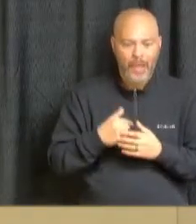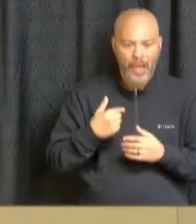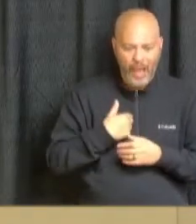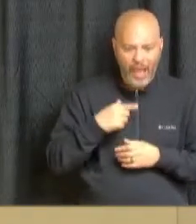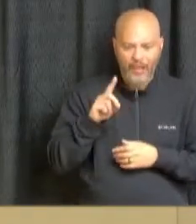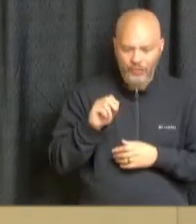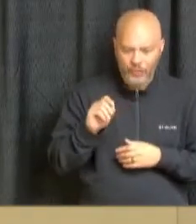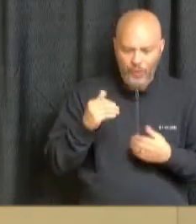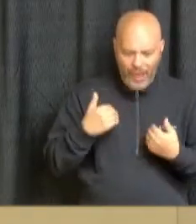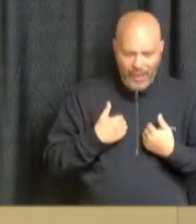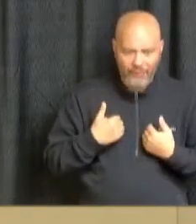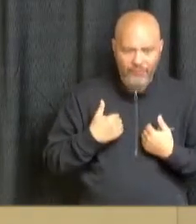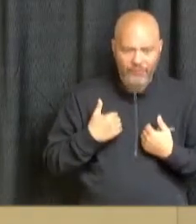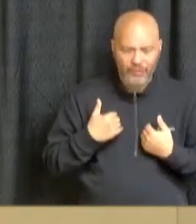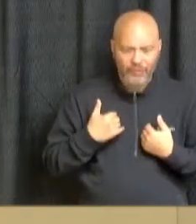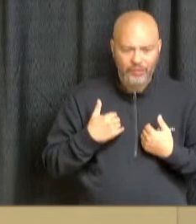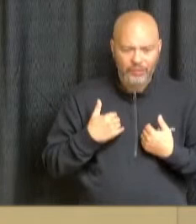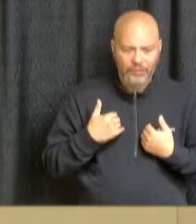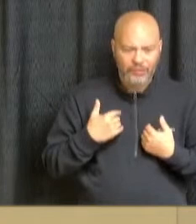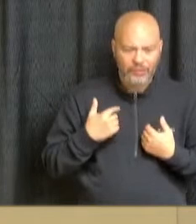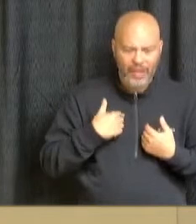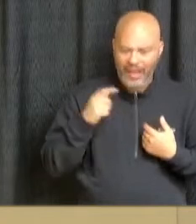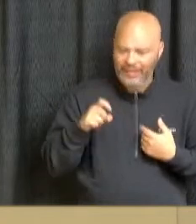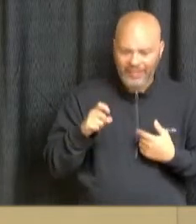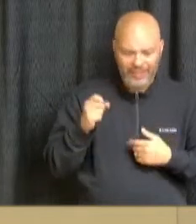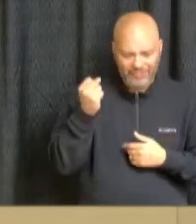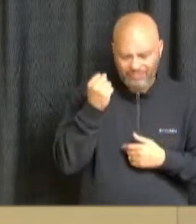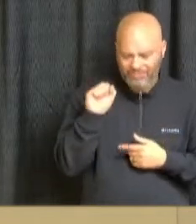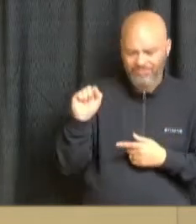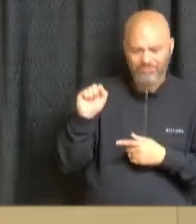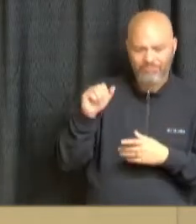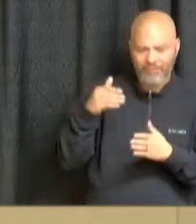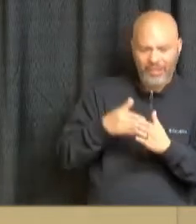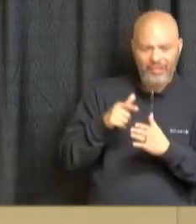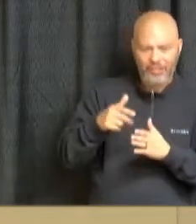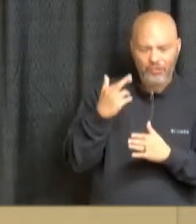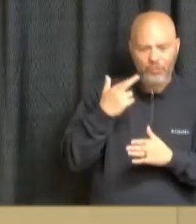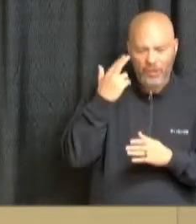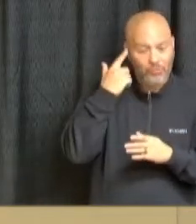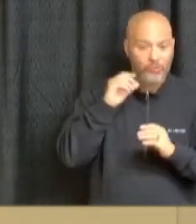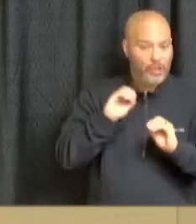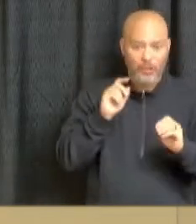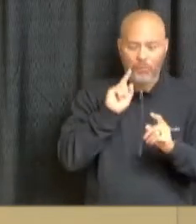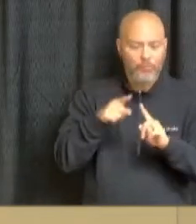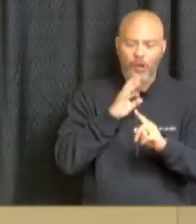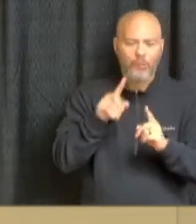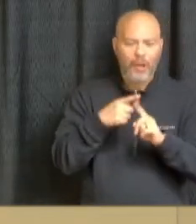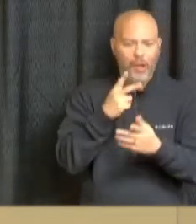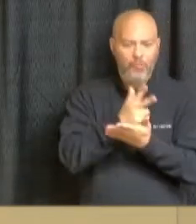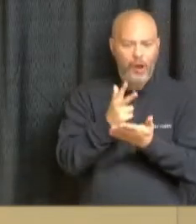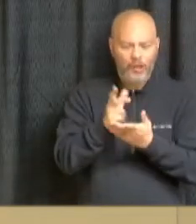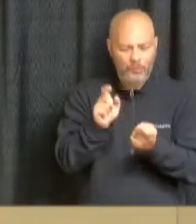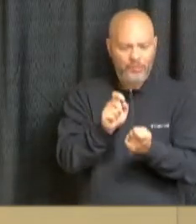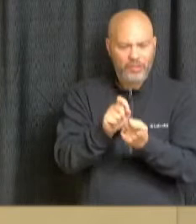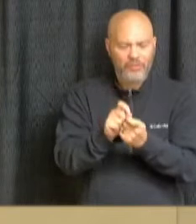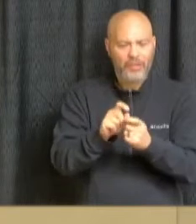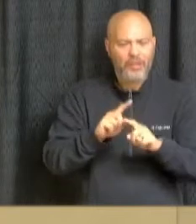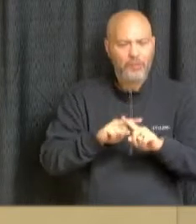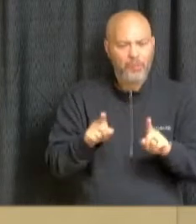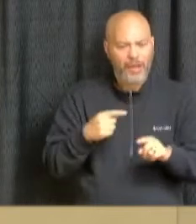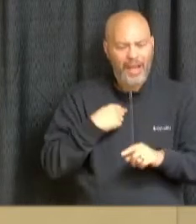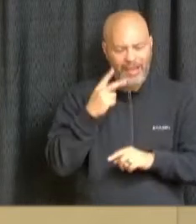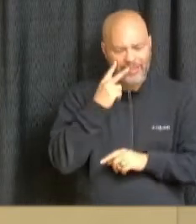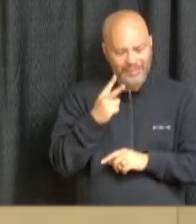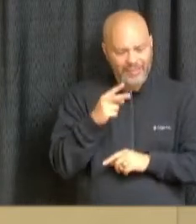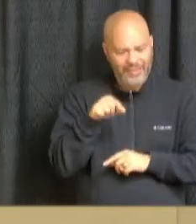I do have to oppose this for a reason. It has nothing to do with parking specifically, but I